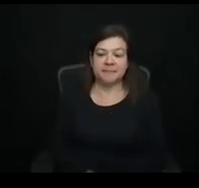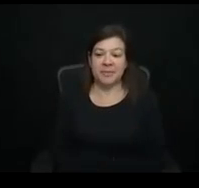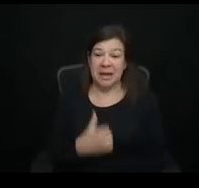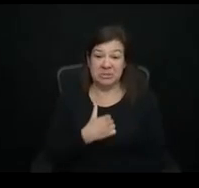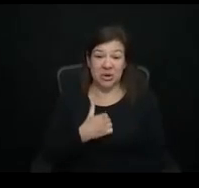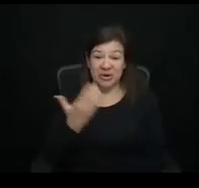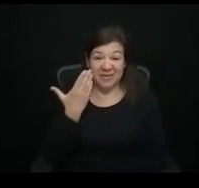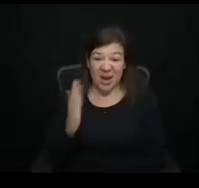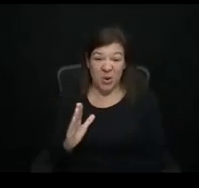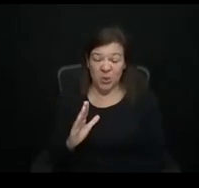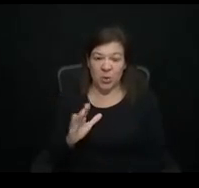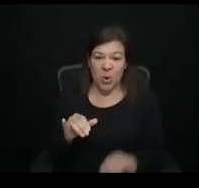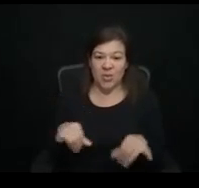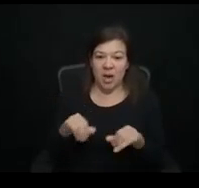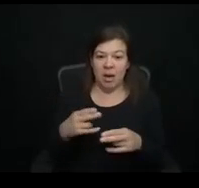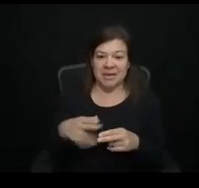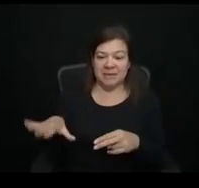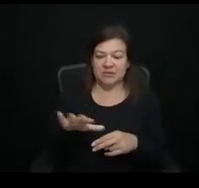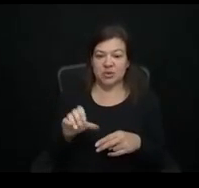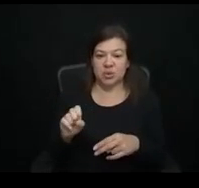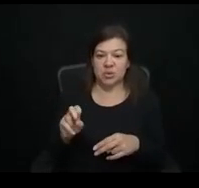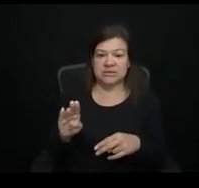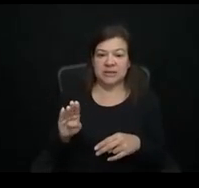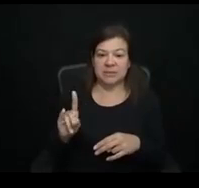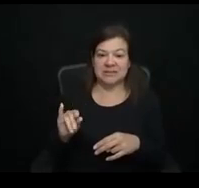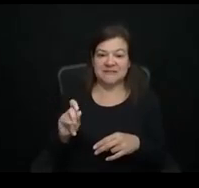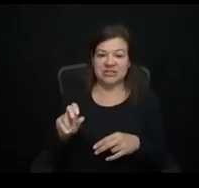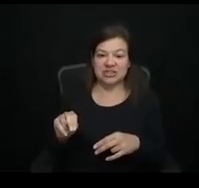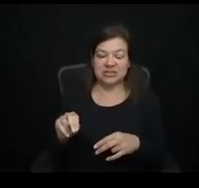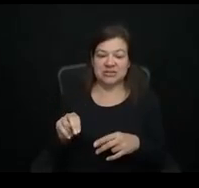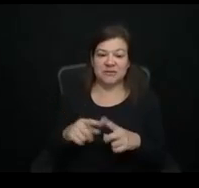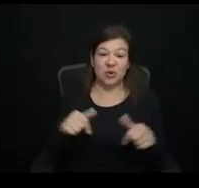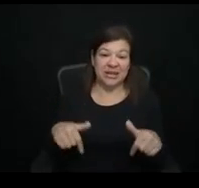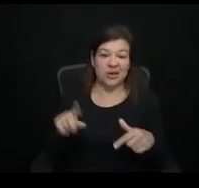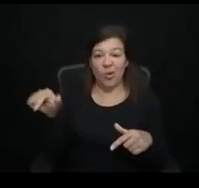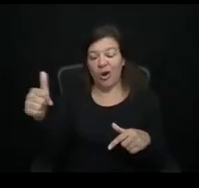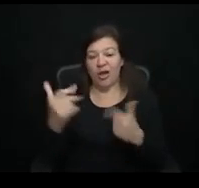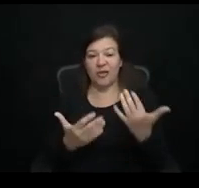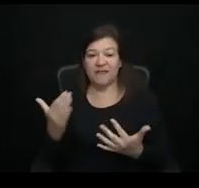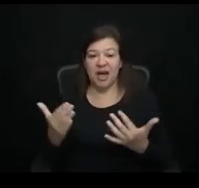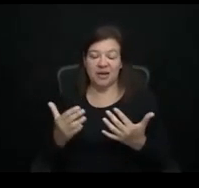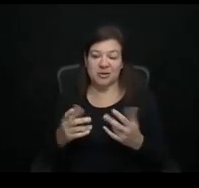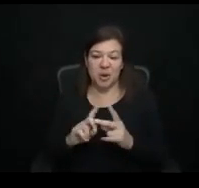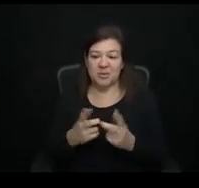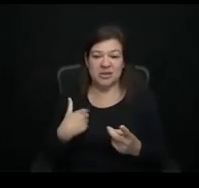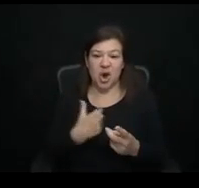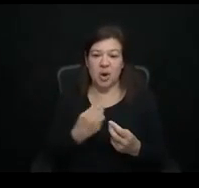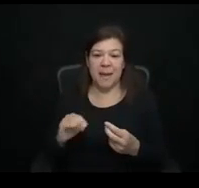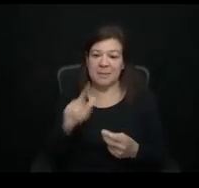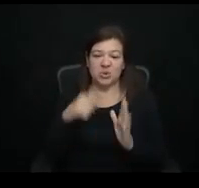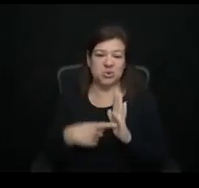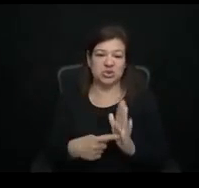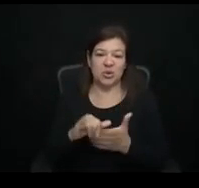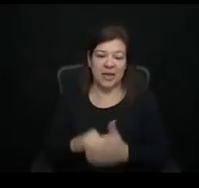knowing the common names for the subdivisions here or a lot of other fires we go to, but our maps really don't display that.